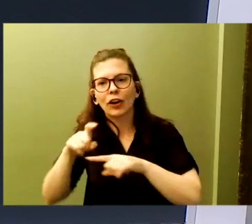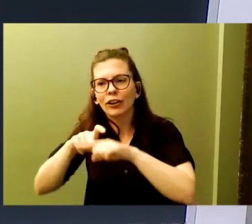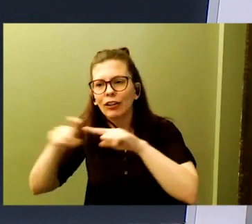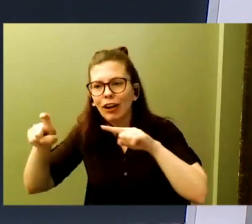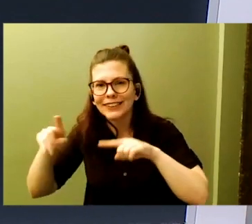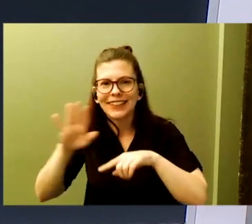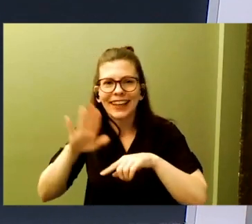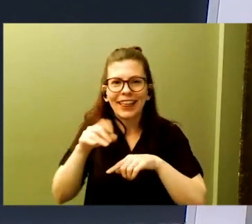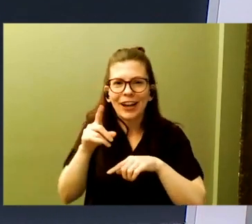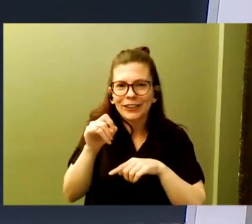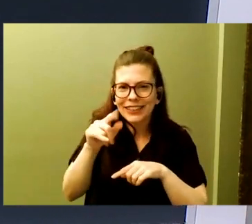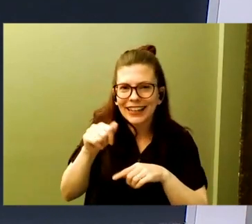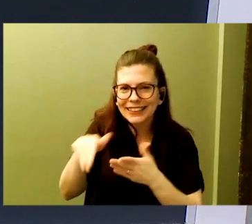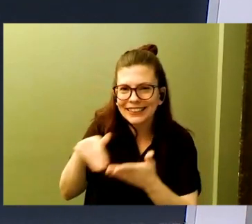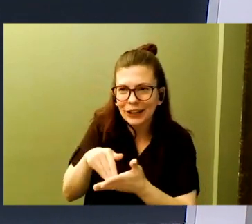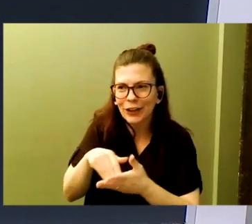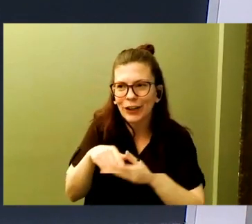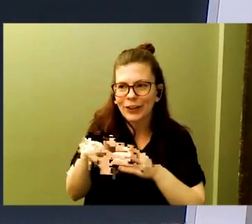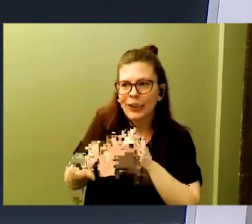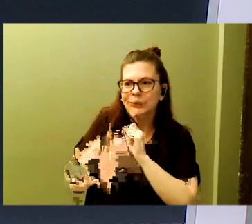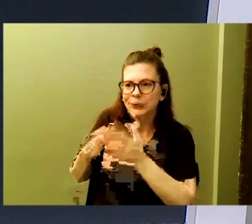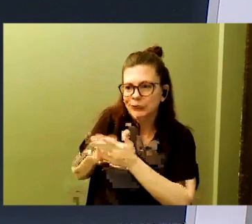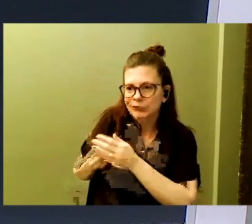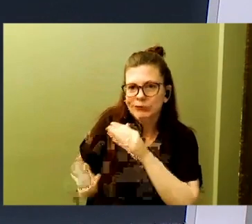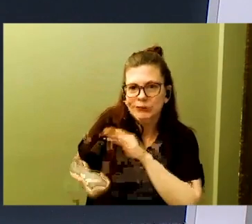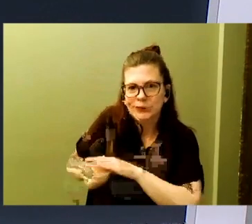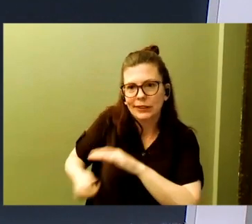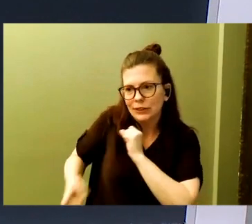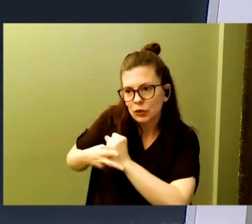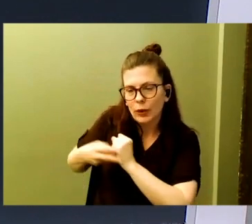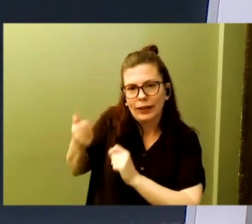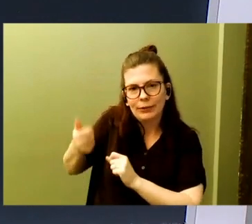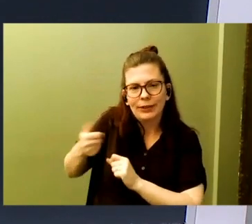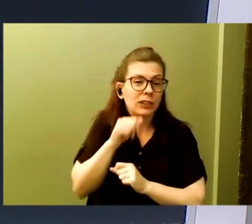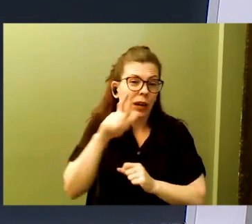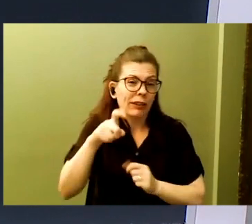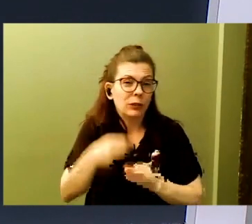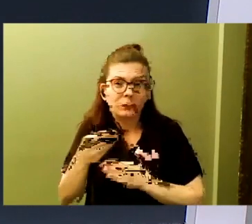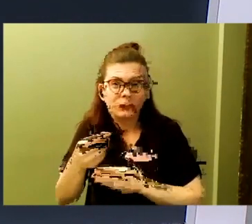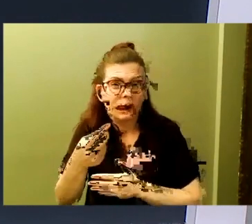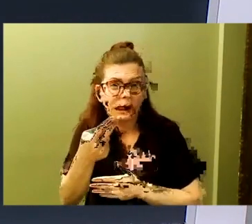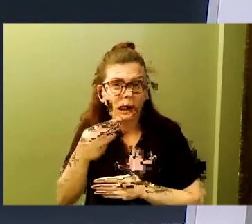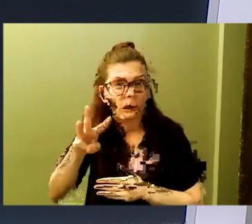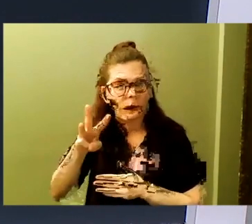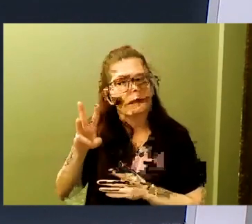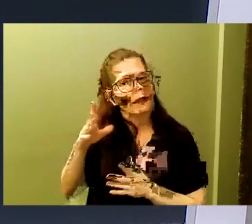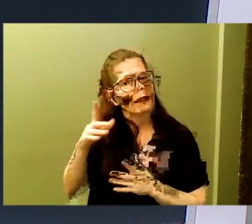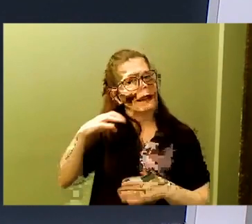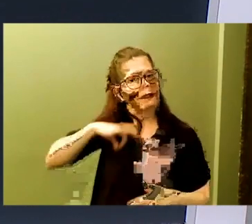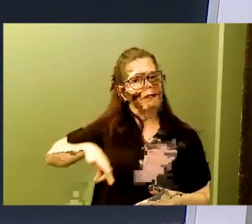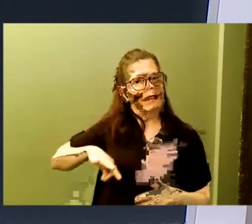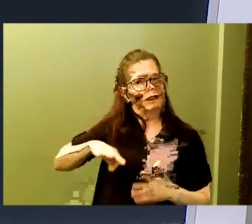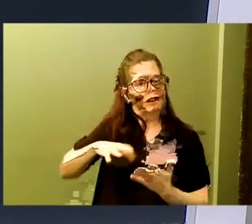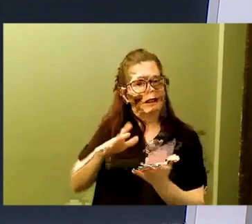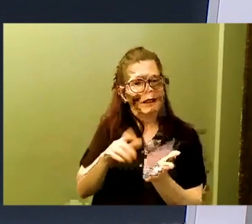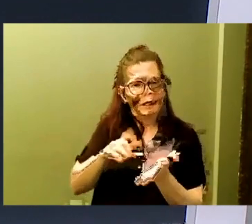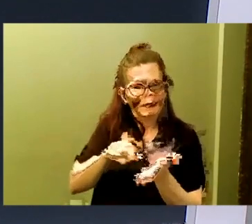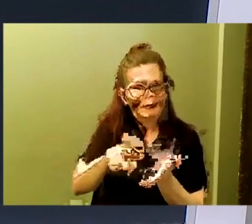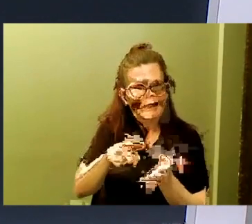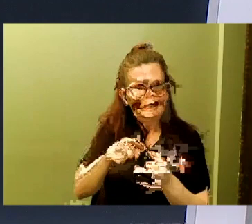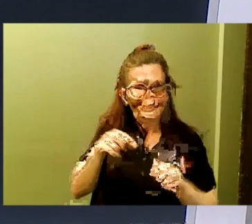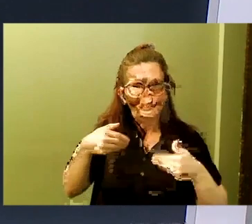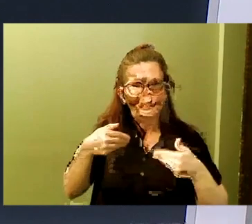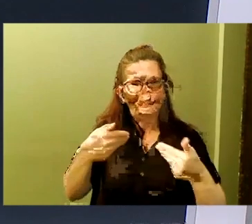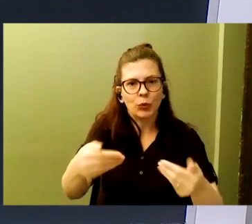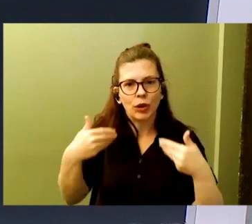centers. They no longer have to purchase that hardware. Now they can take advantage of pay-as-you-go through us, and more of an operating expense from a CapEx cost.